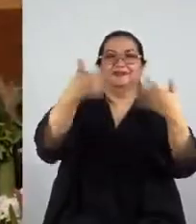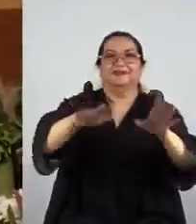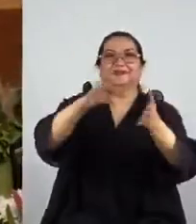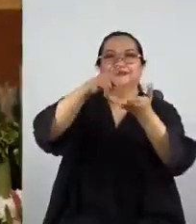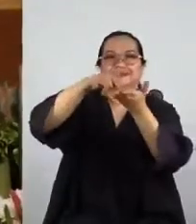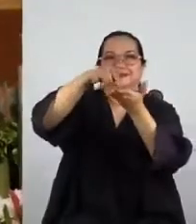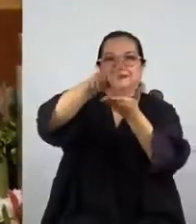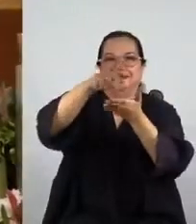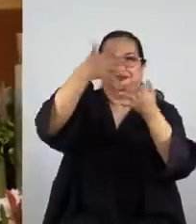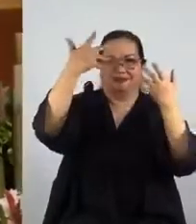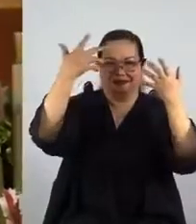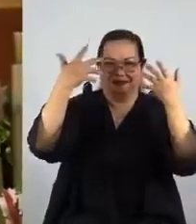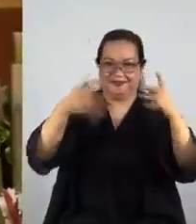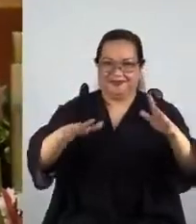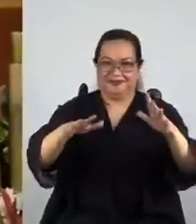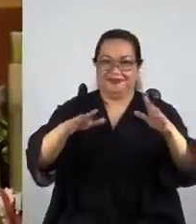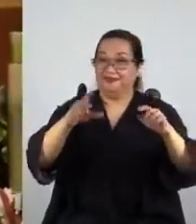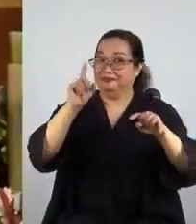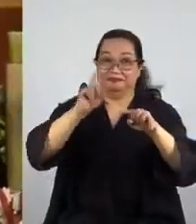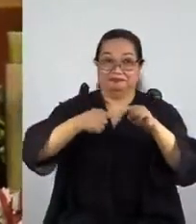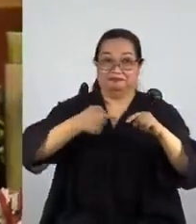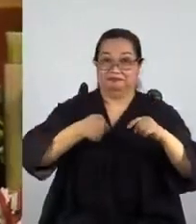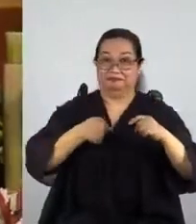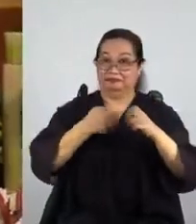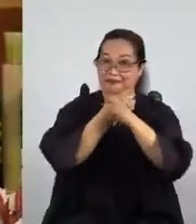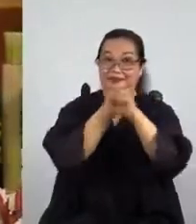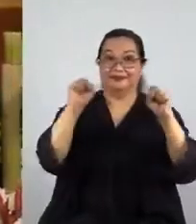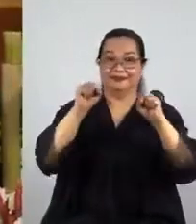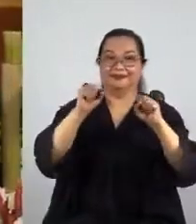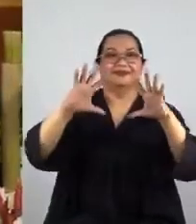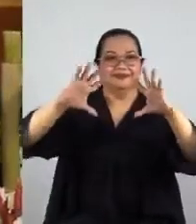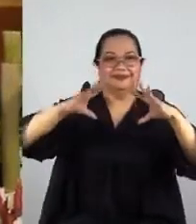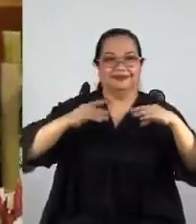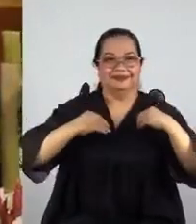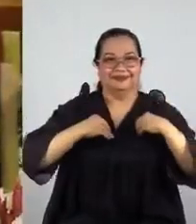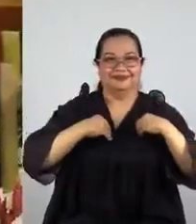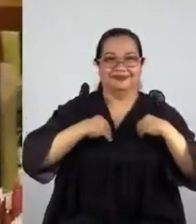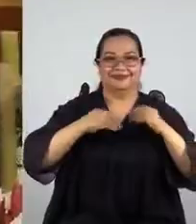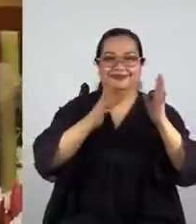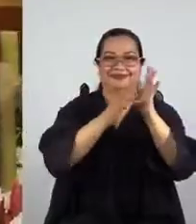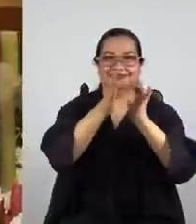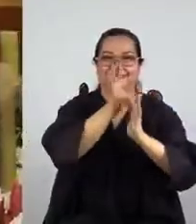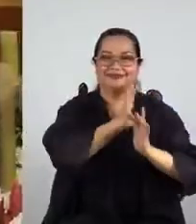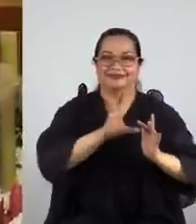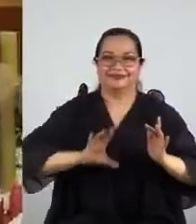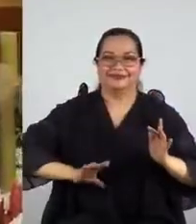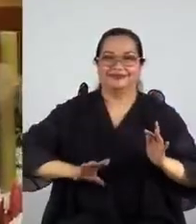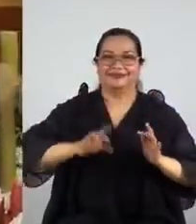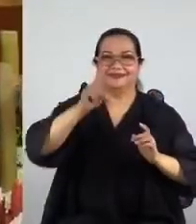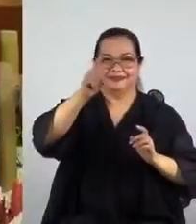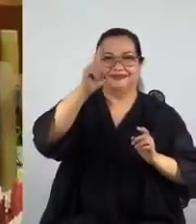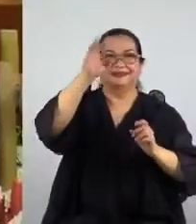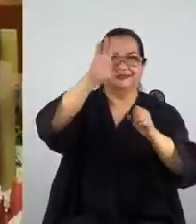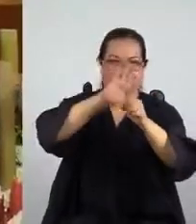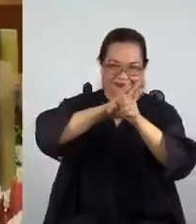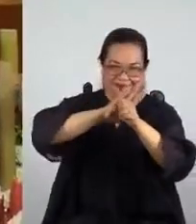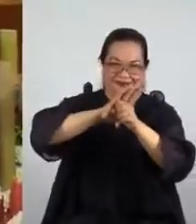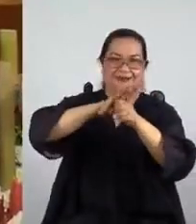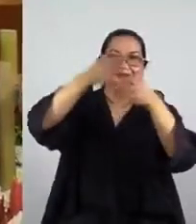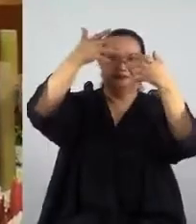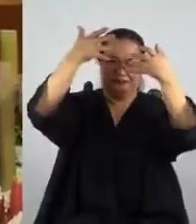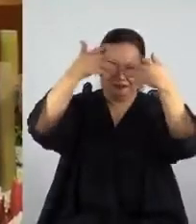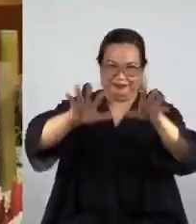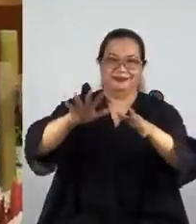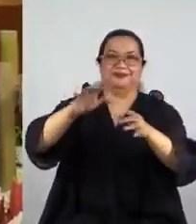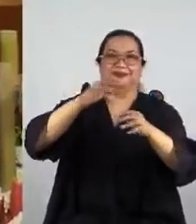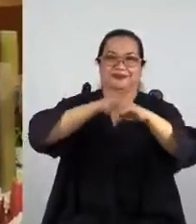do, because we cannot save ourselves, is to accept the Lord Jesus Christ as the sufficient payment for our